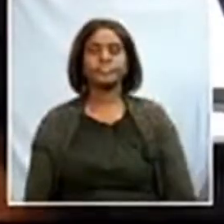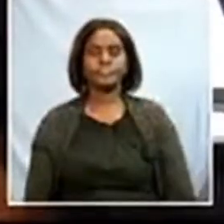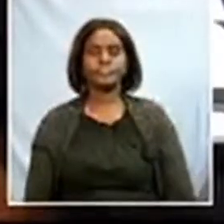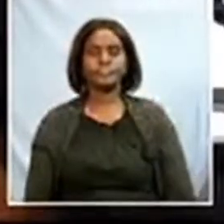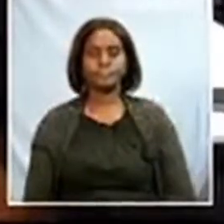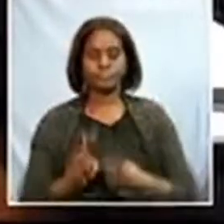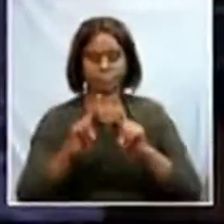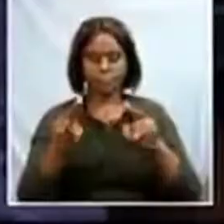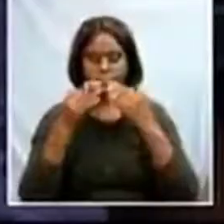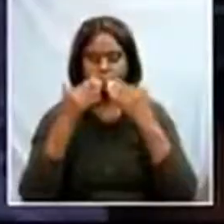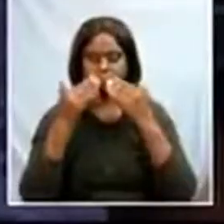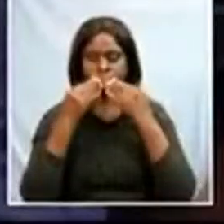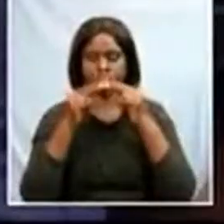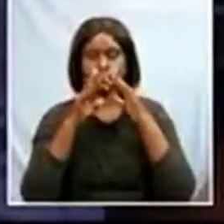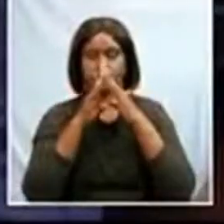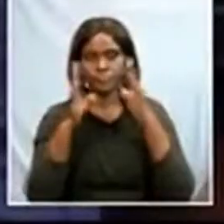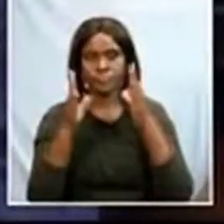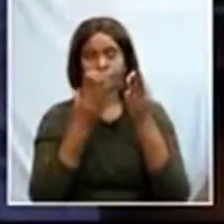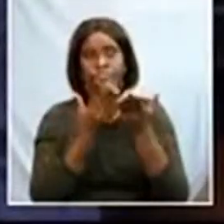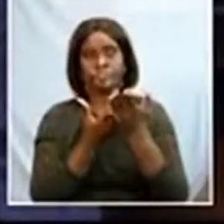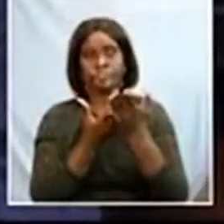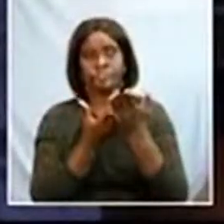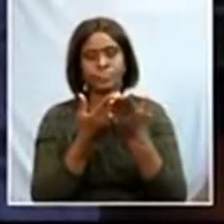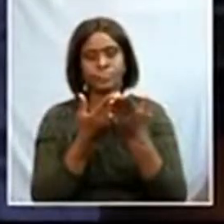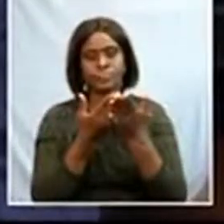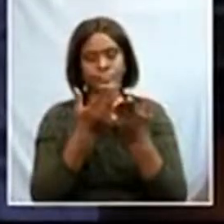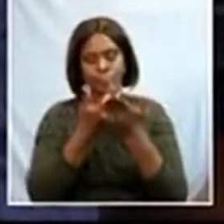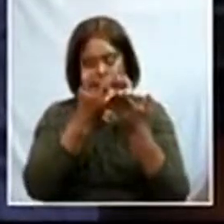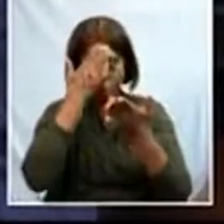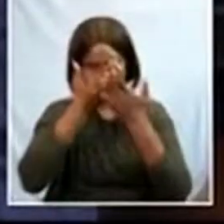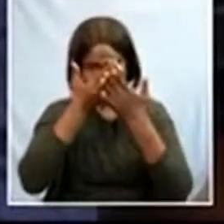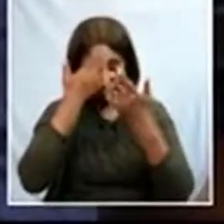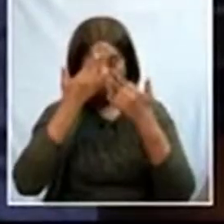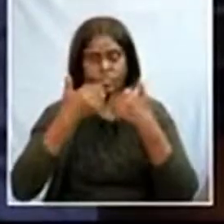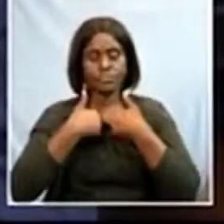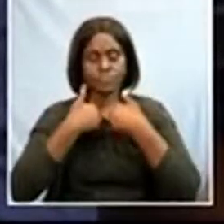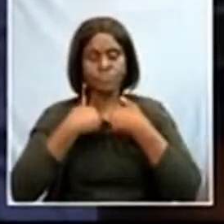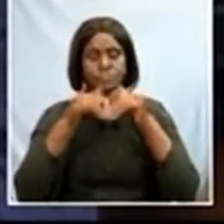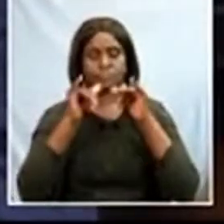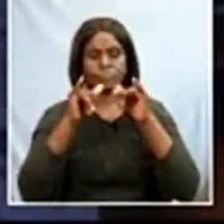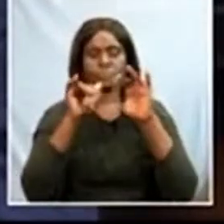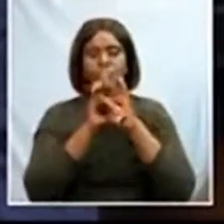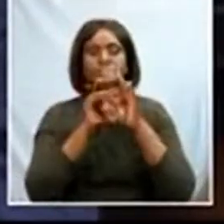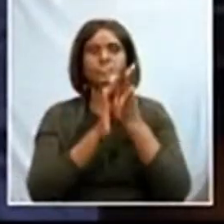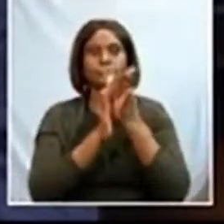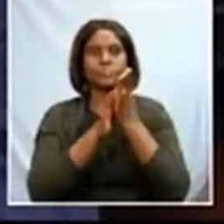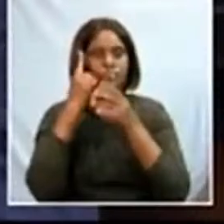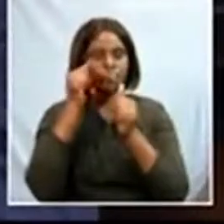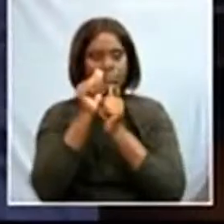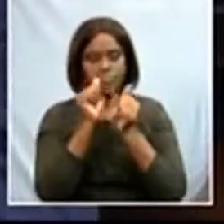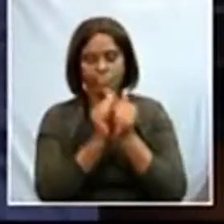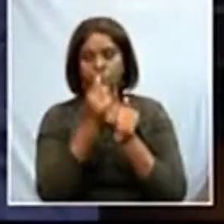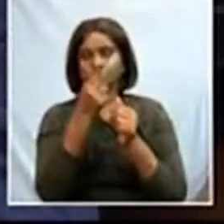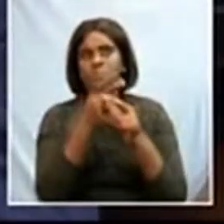Thank you very much, Chair. The students had stayed in the school for about 2